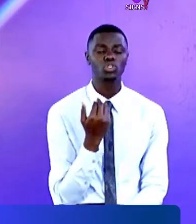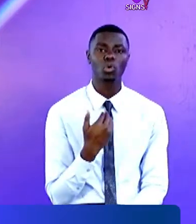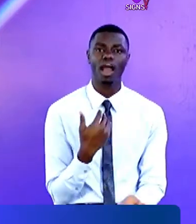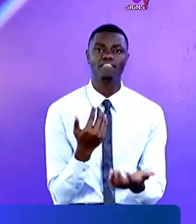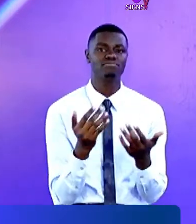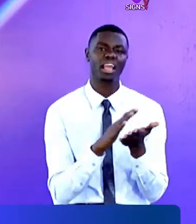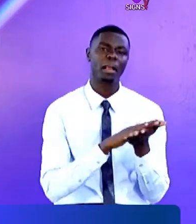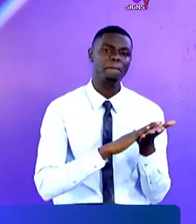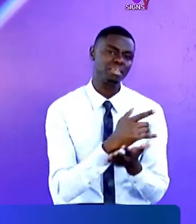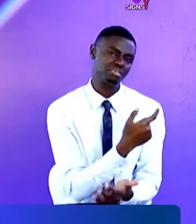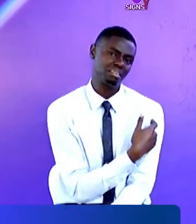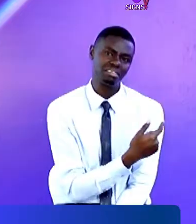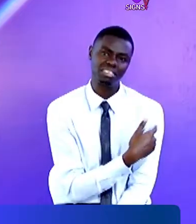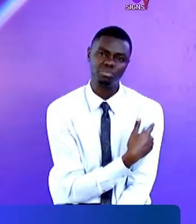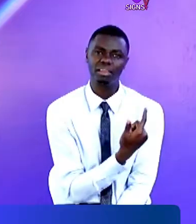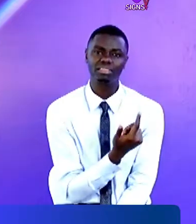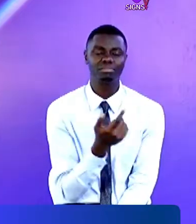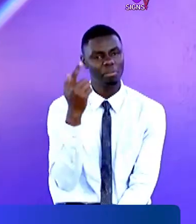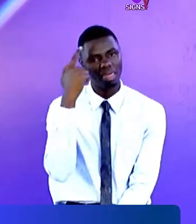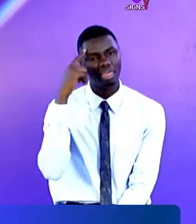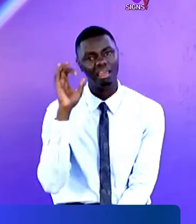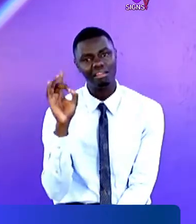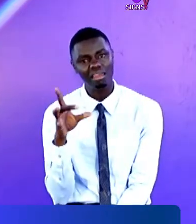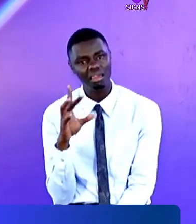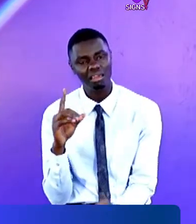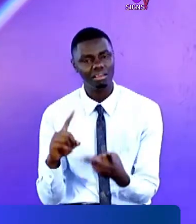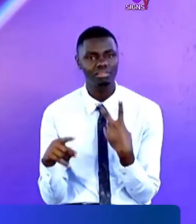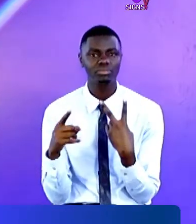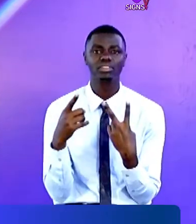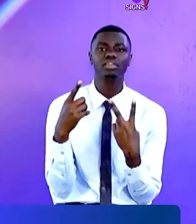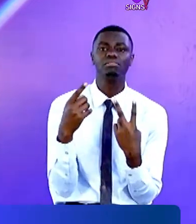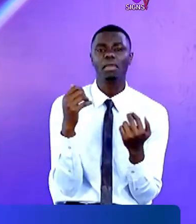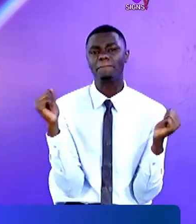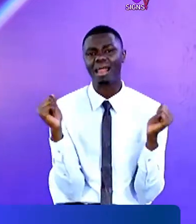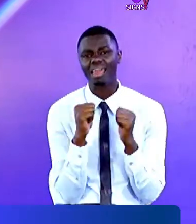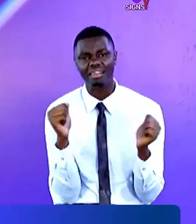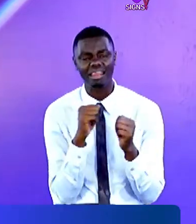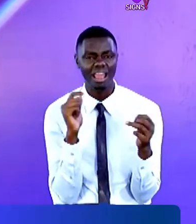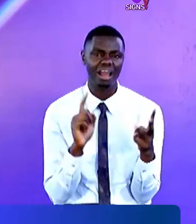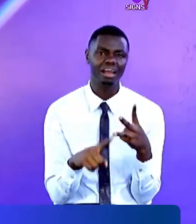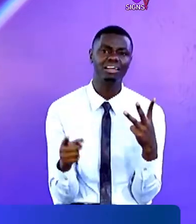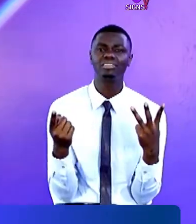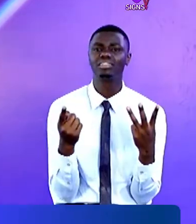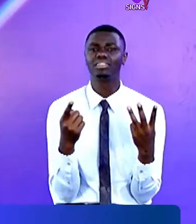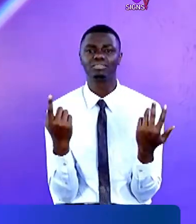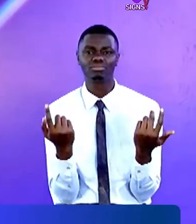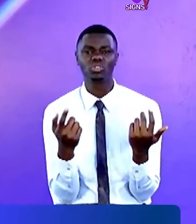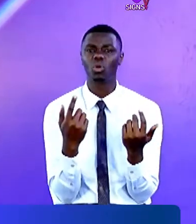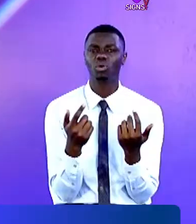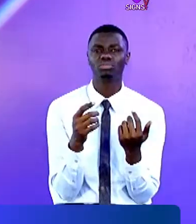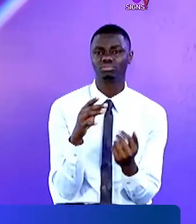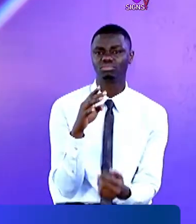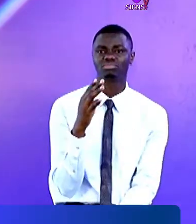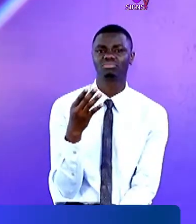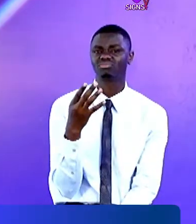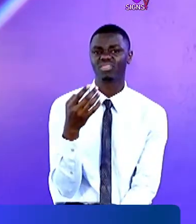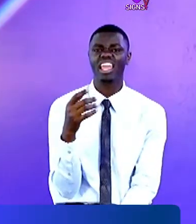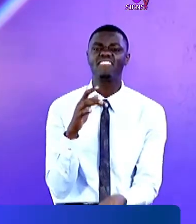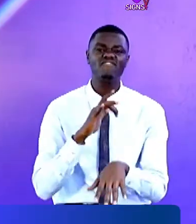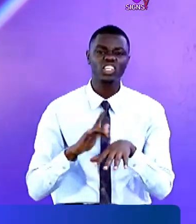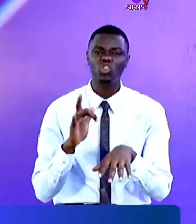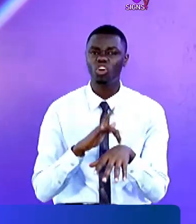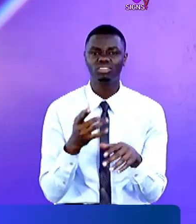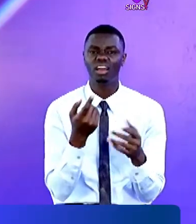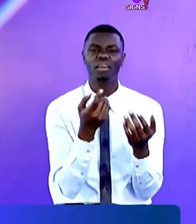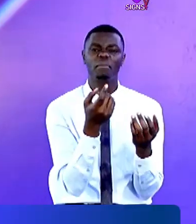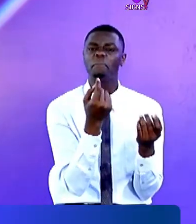kind of treatment, for example, you have a headache, let's say you have a bit of malaria, you have bacterial infection, those are basics. Basic